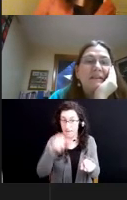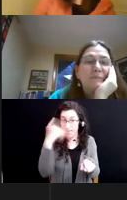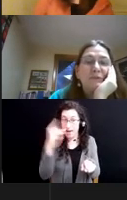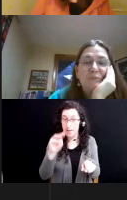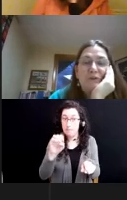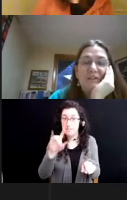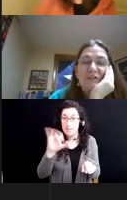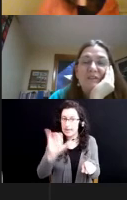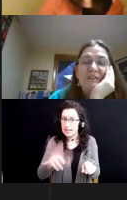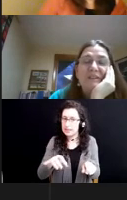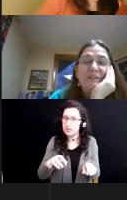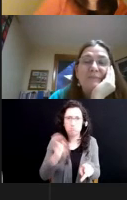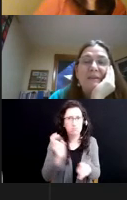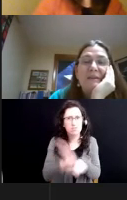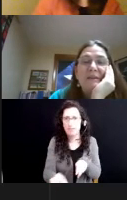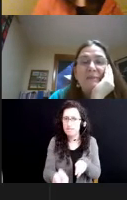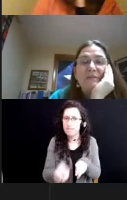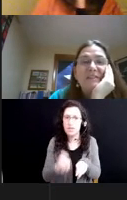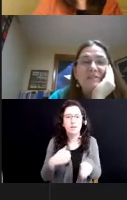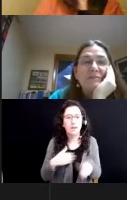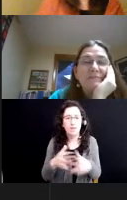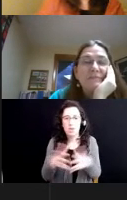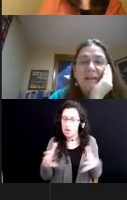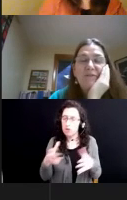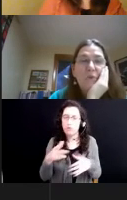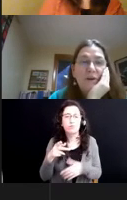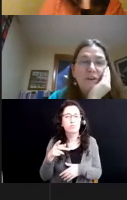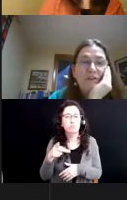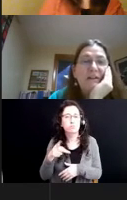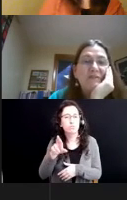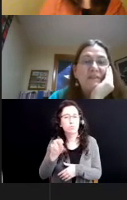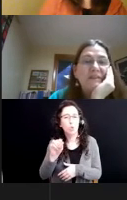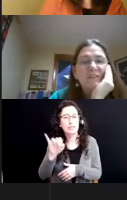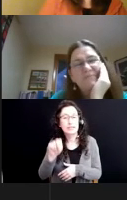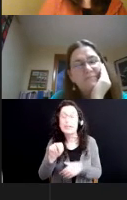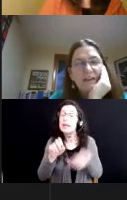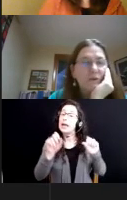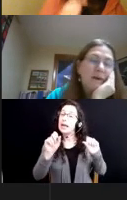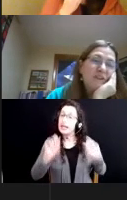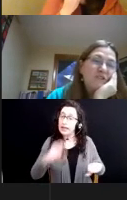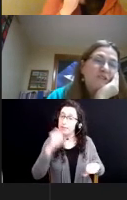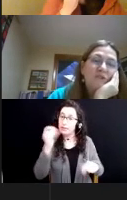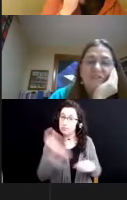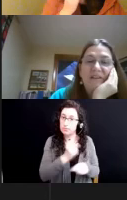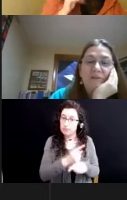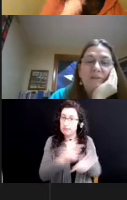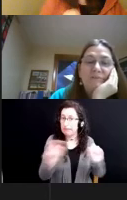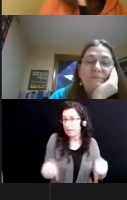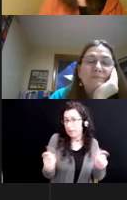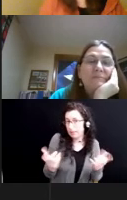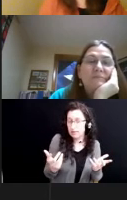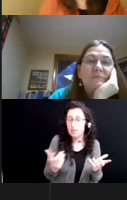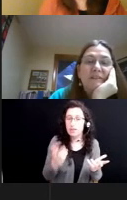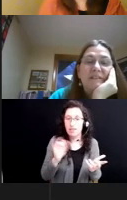And again, it puts protein early in the year. Can be invasive though. Again, if you're wanting your natives, it'll make trip hazards. It grows just